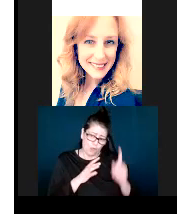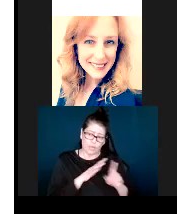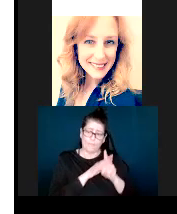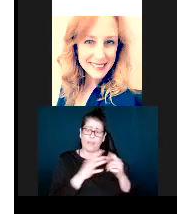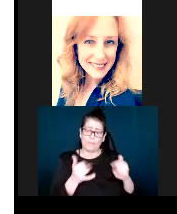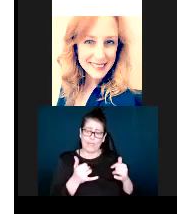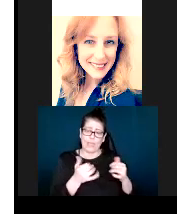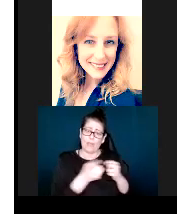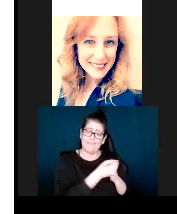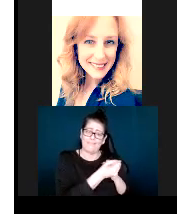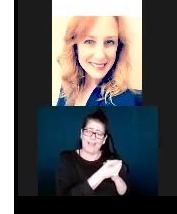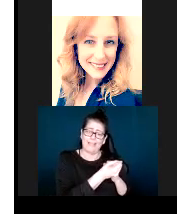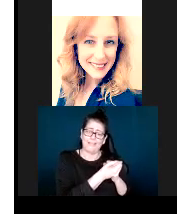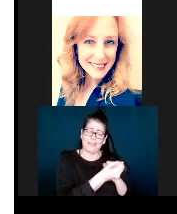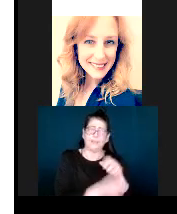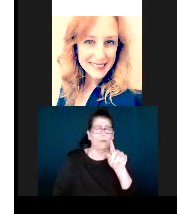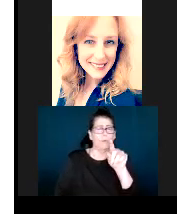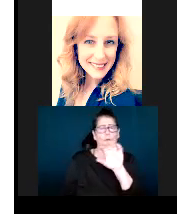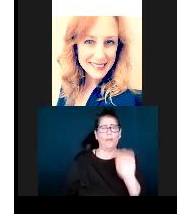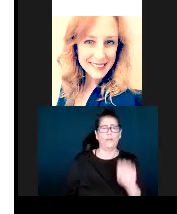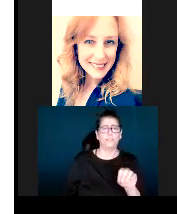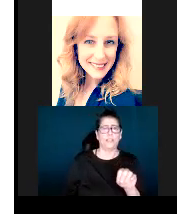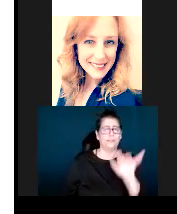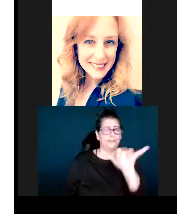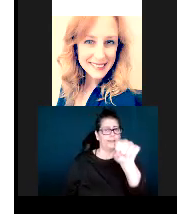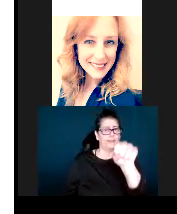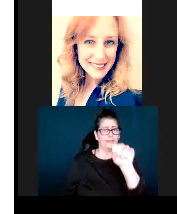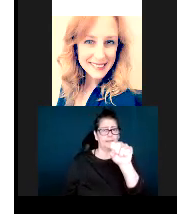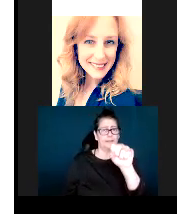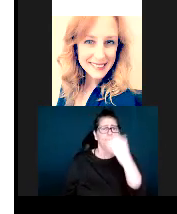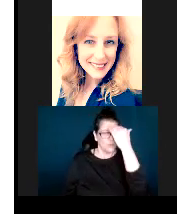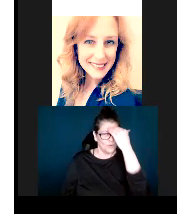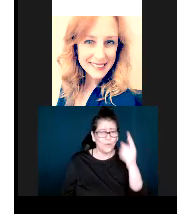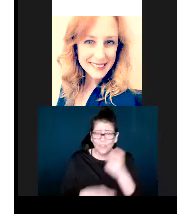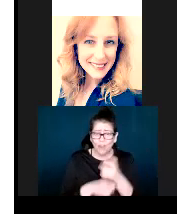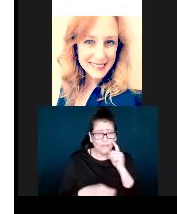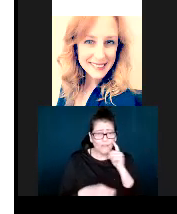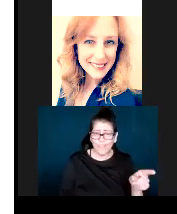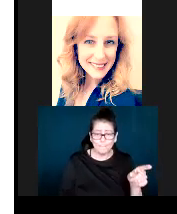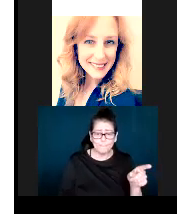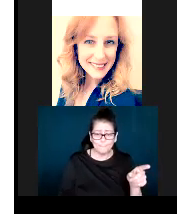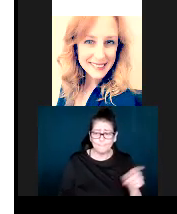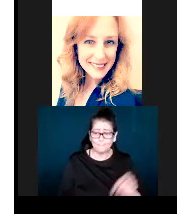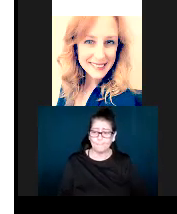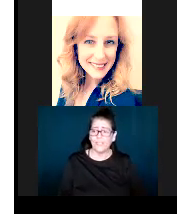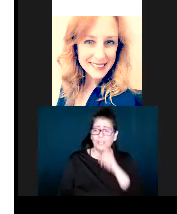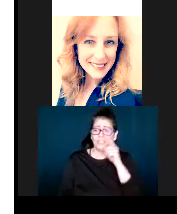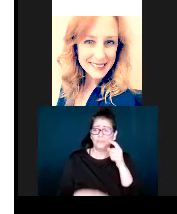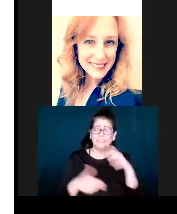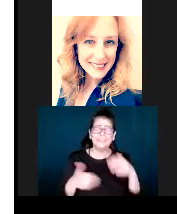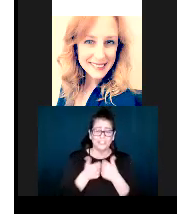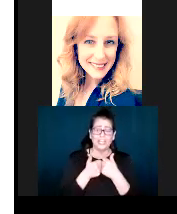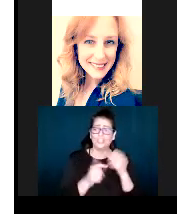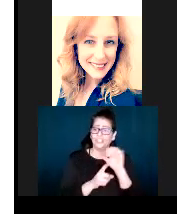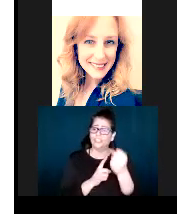and validate them. 100% Hannah. Know that it's hard. Know that this is really a challenging